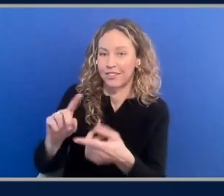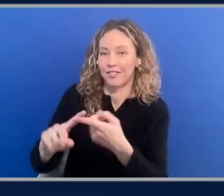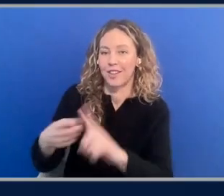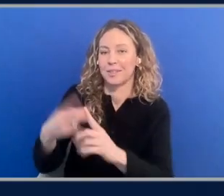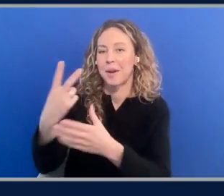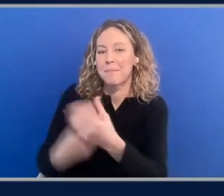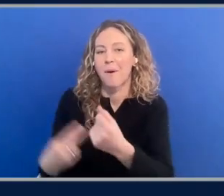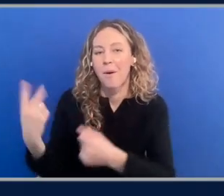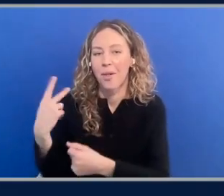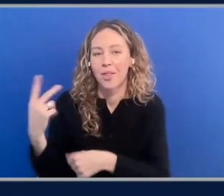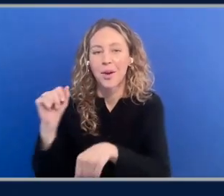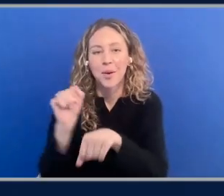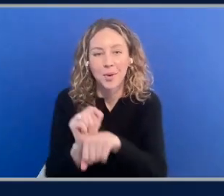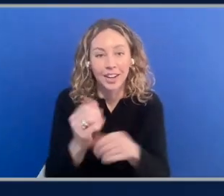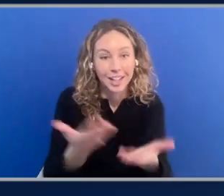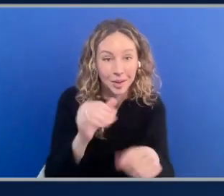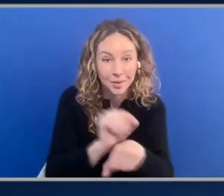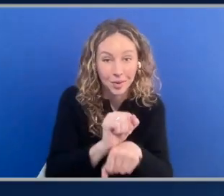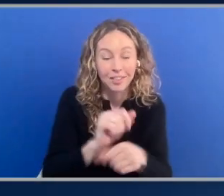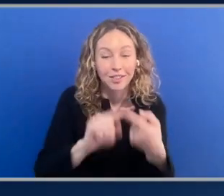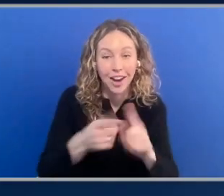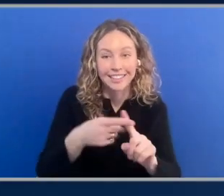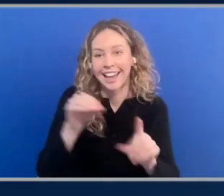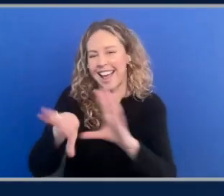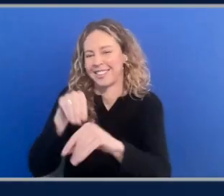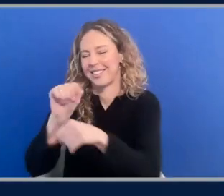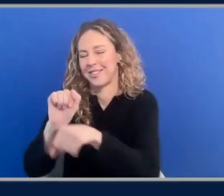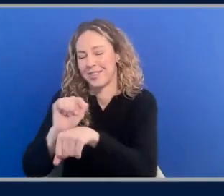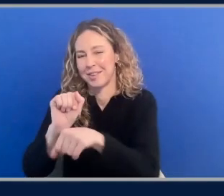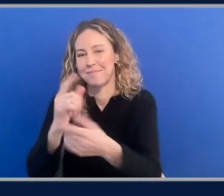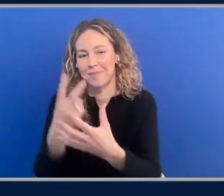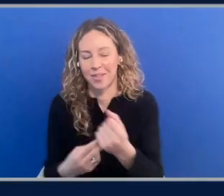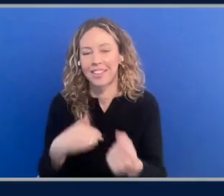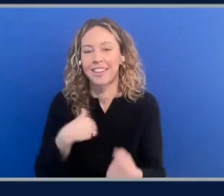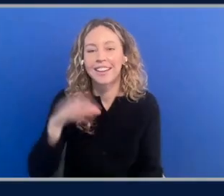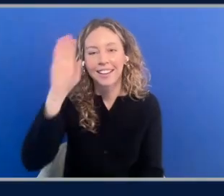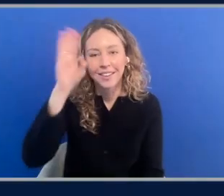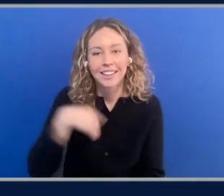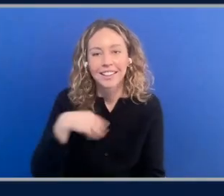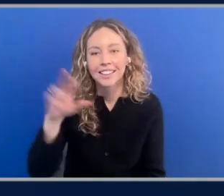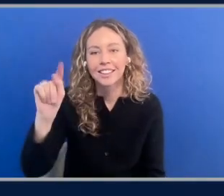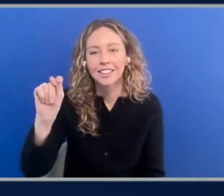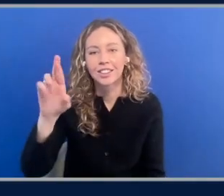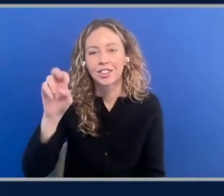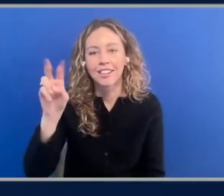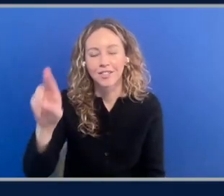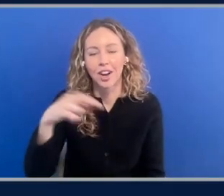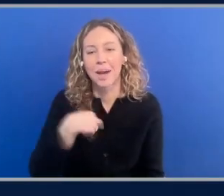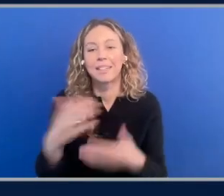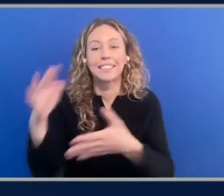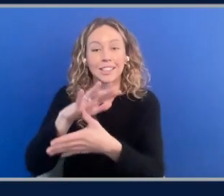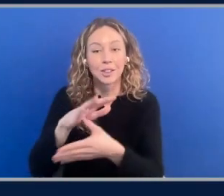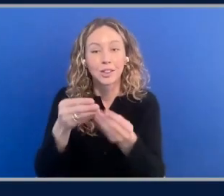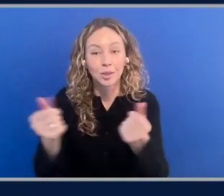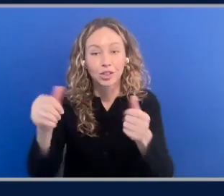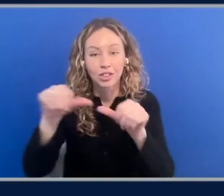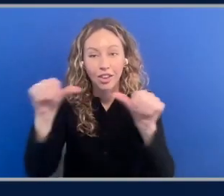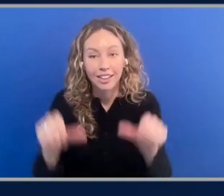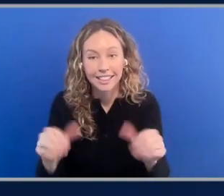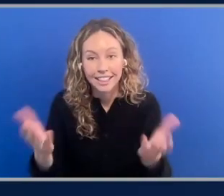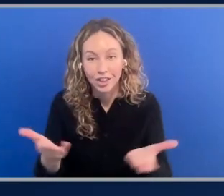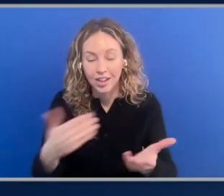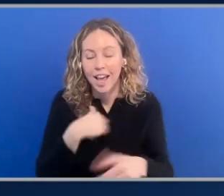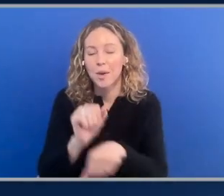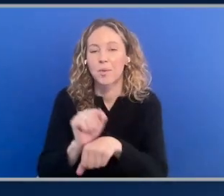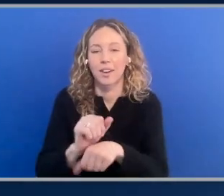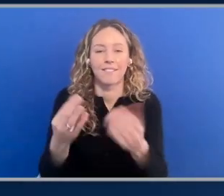and outside of work, Trevor. Thanks, buddy. Hey, everybody. My name is Trevor Spires. I am a senior solutions architect here at AWS. I work with financial